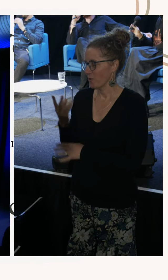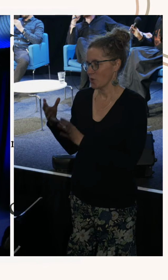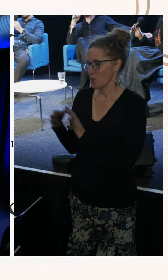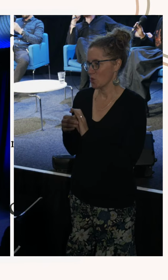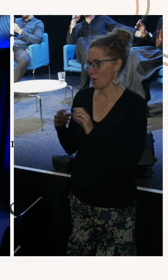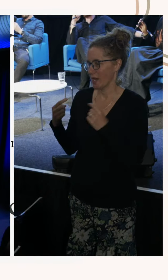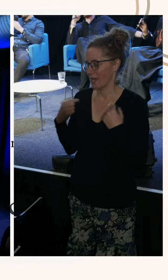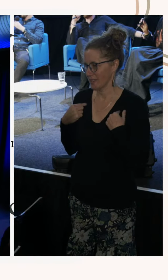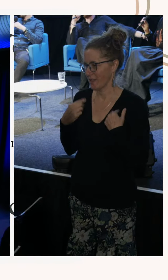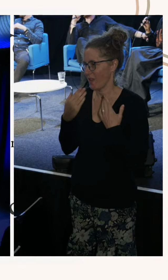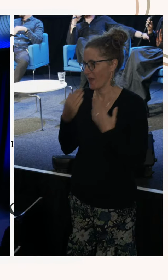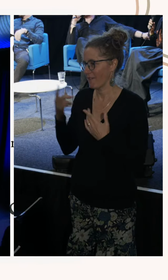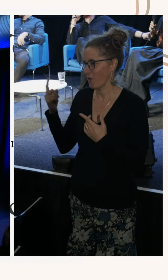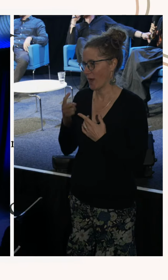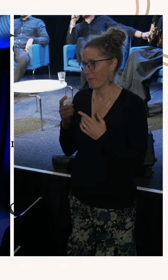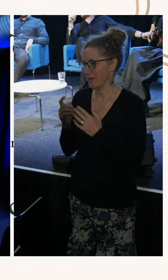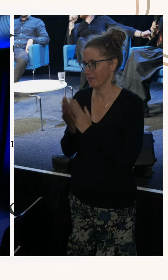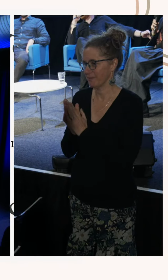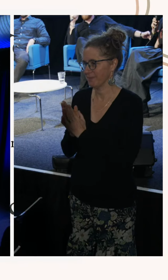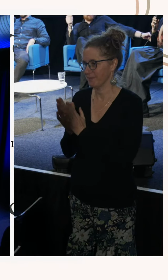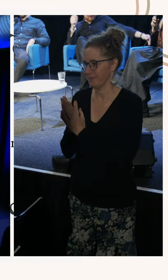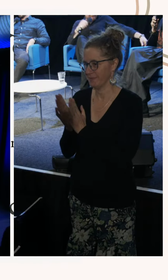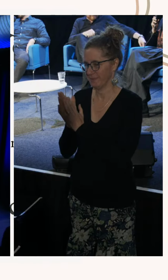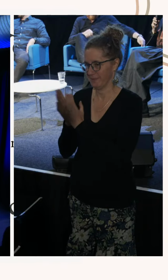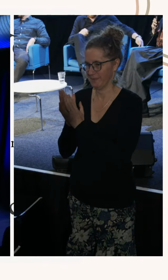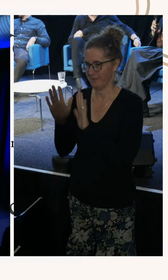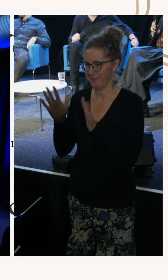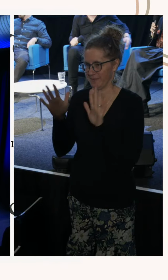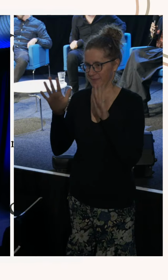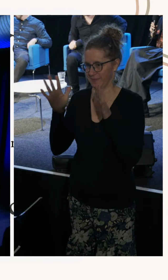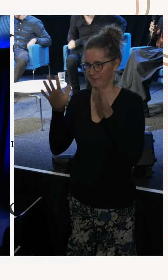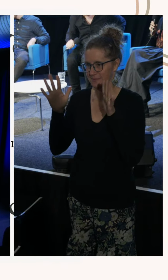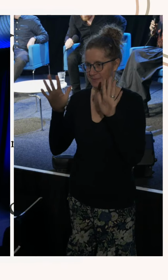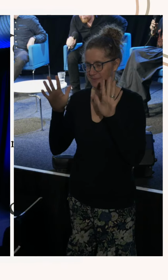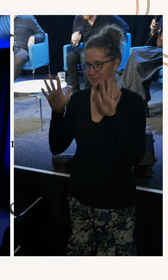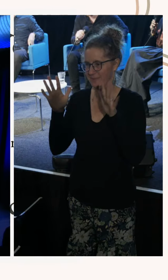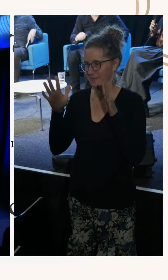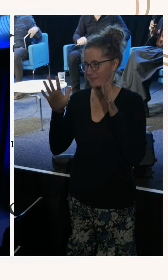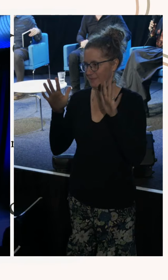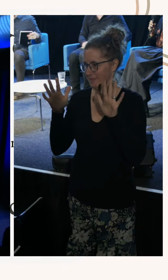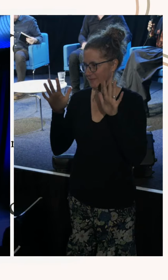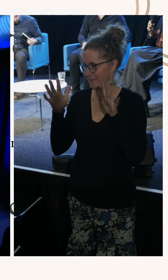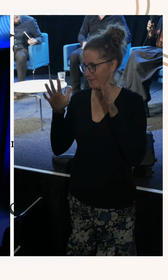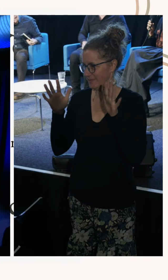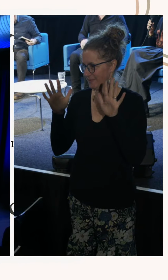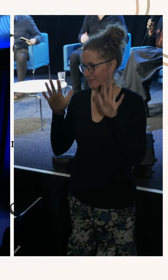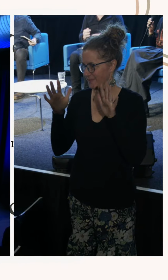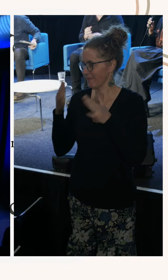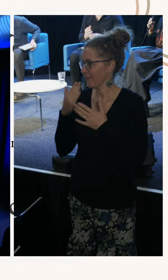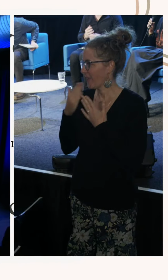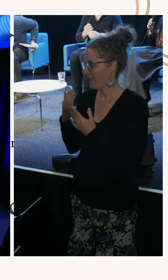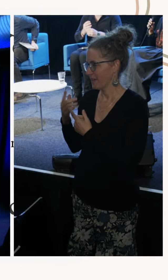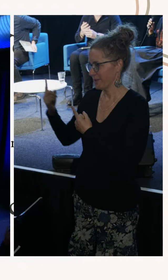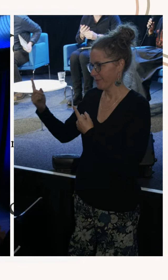us. And thank you all for coming. Thank you all so for much. coming, and thank you again, City of Melbourne, the Wheeler